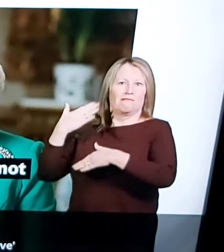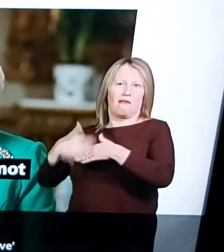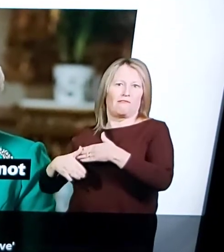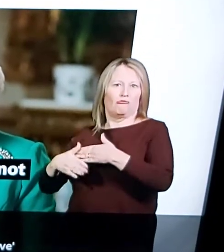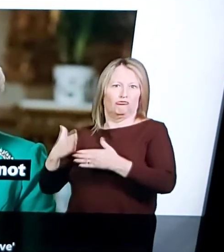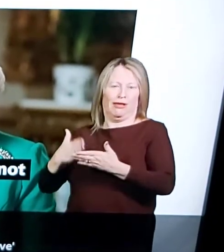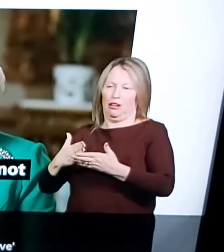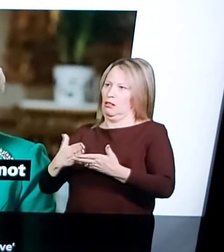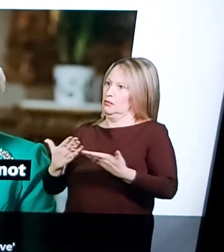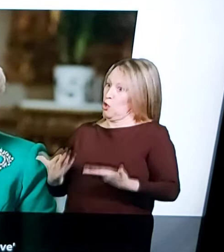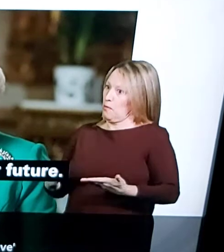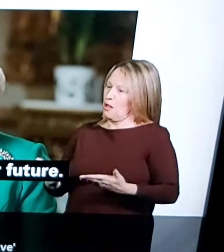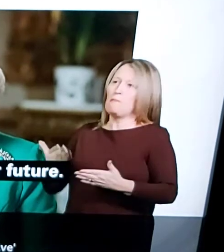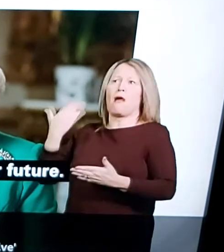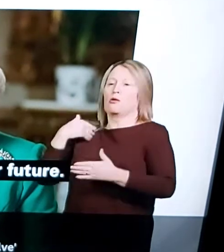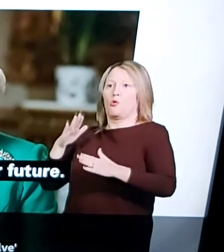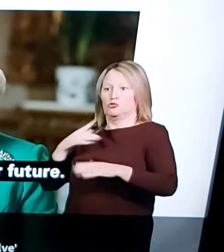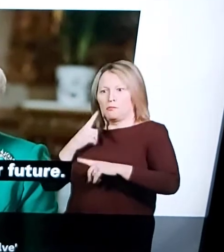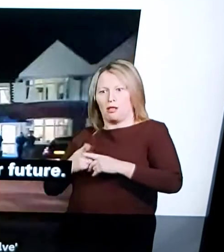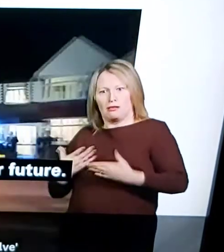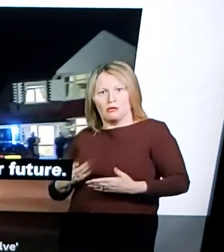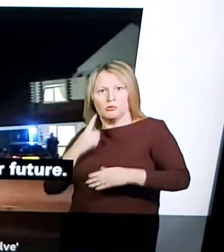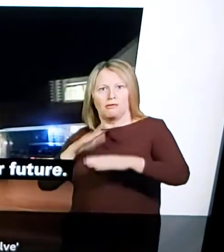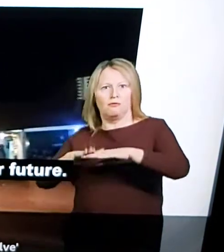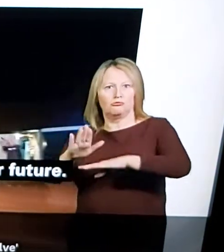our present and our future.